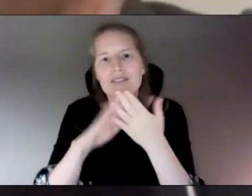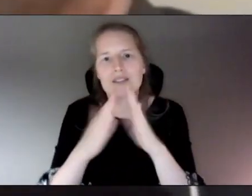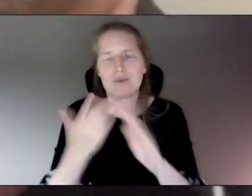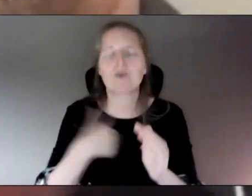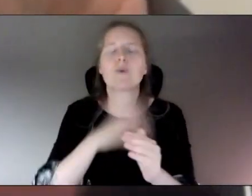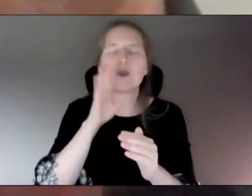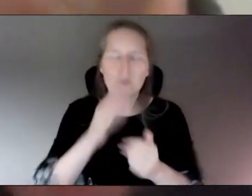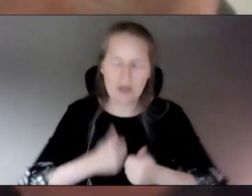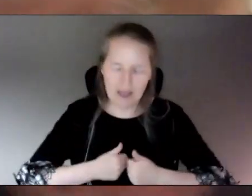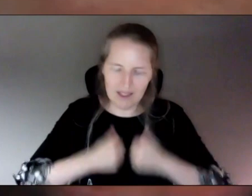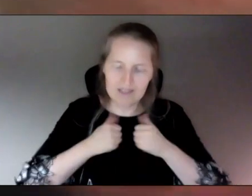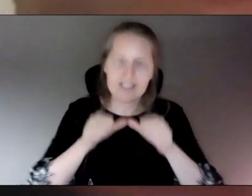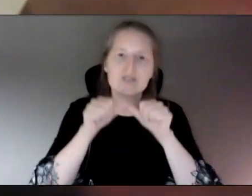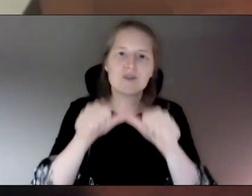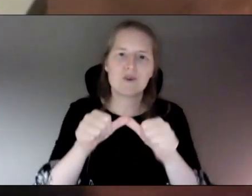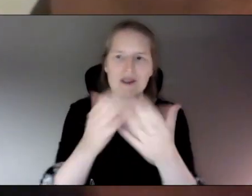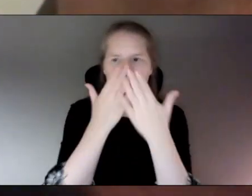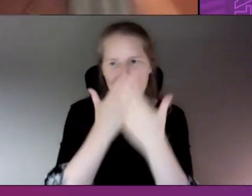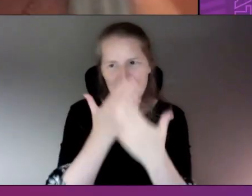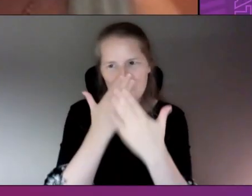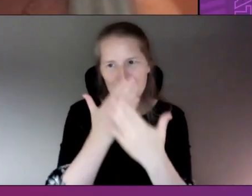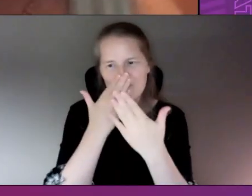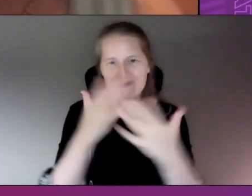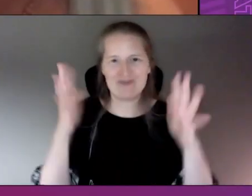so much. Thank you.